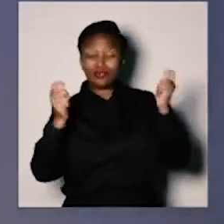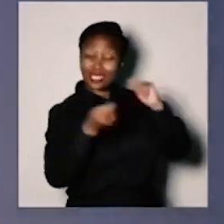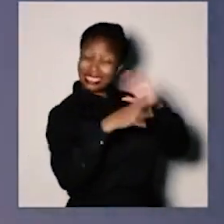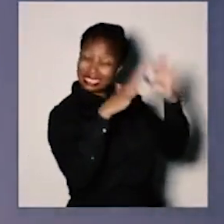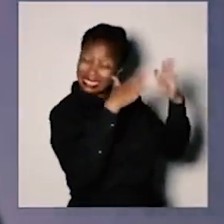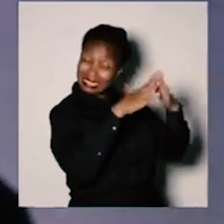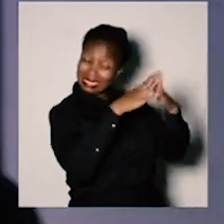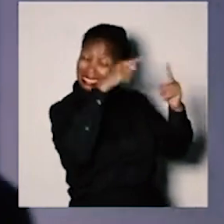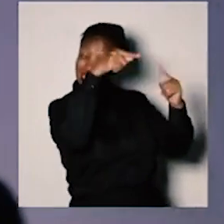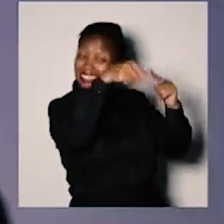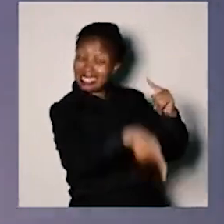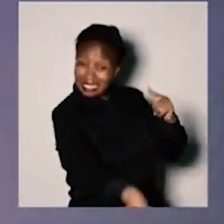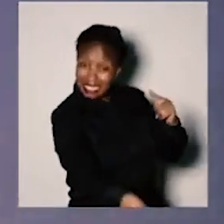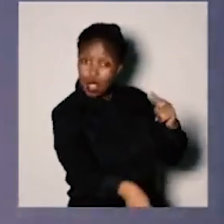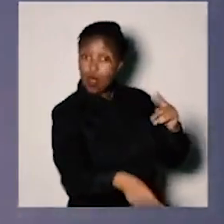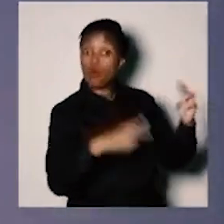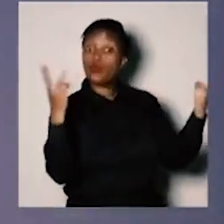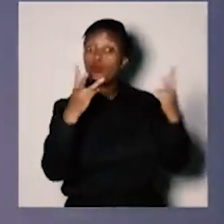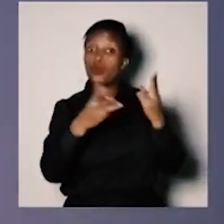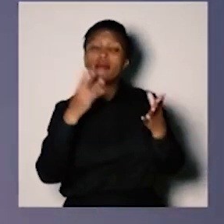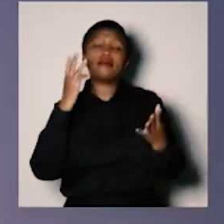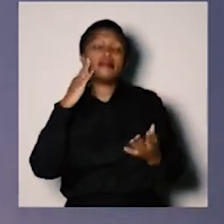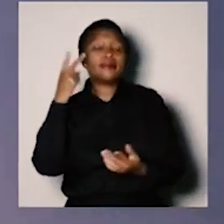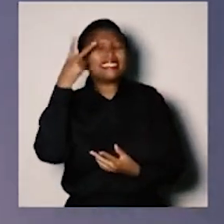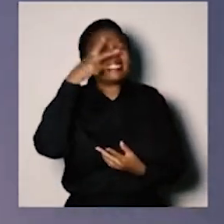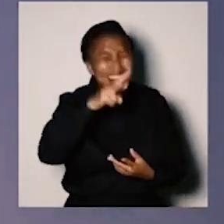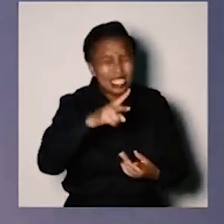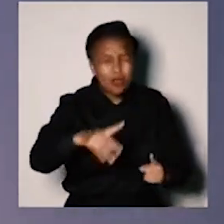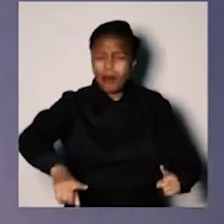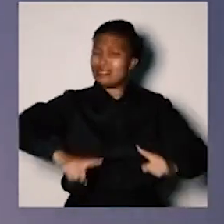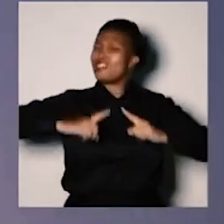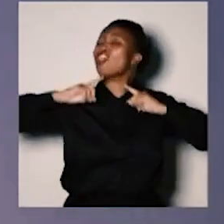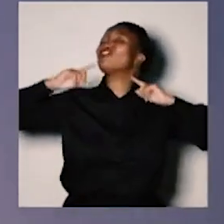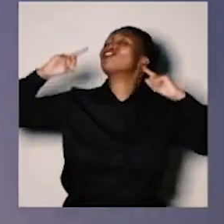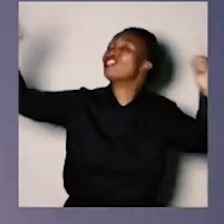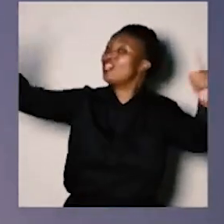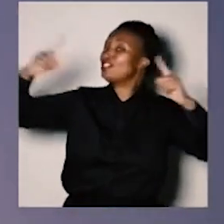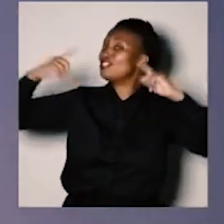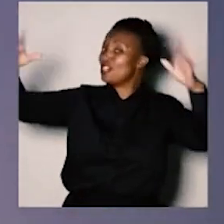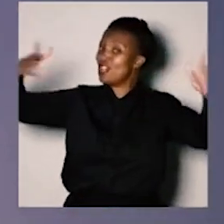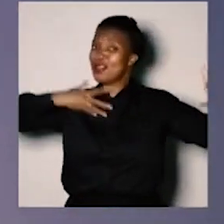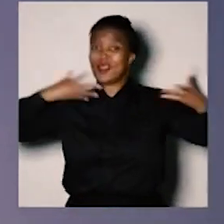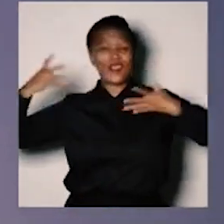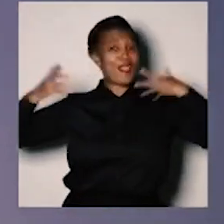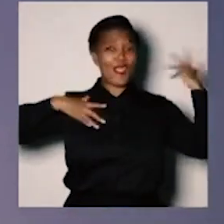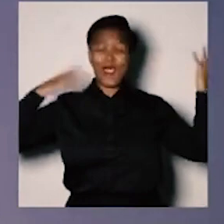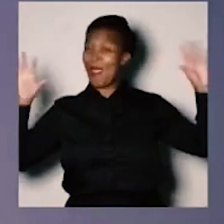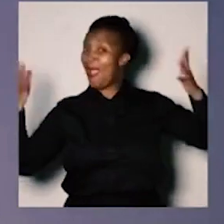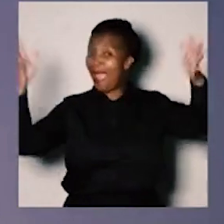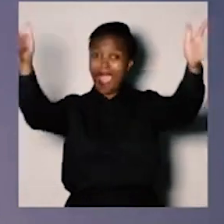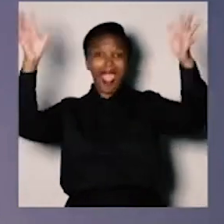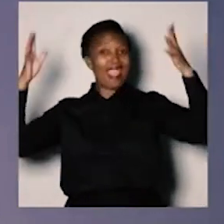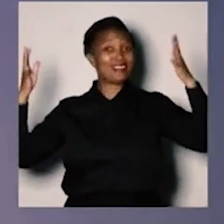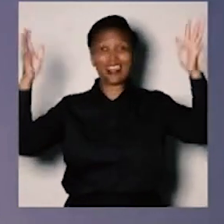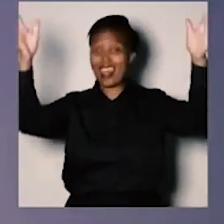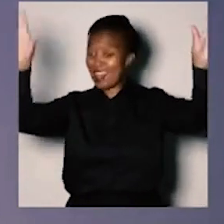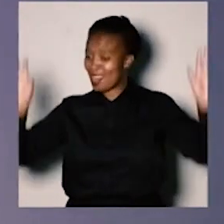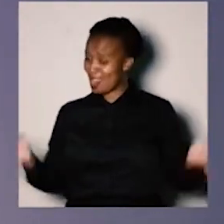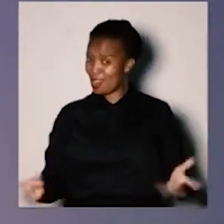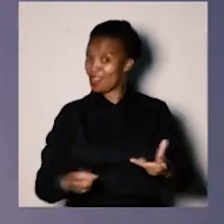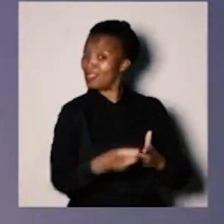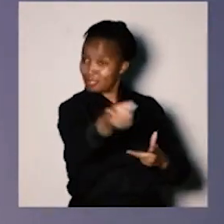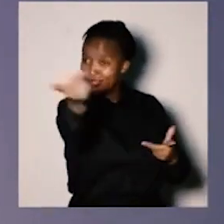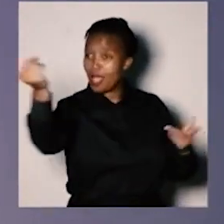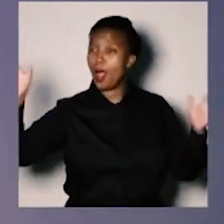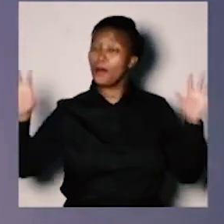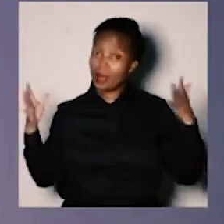church, when we see people do this, we must give them the loudest and the most excited clap ever and encourage them. Come